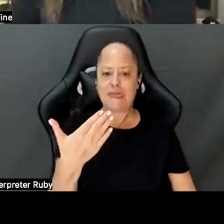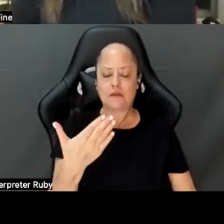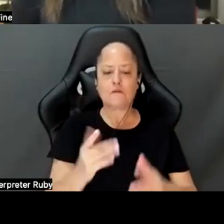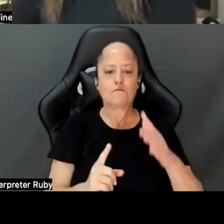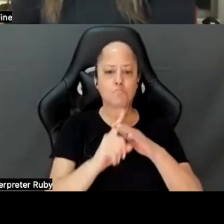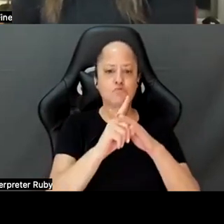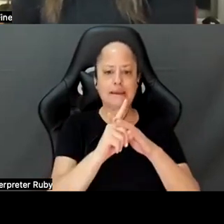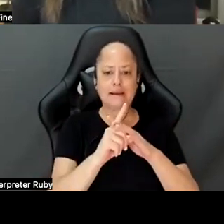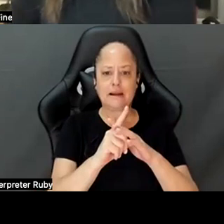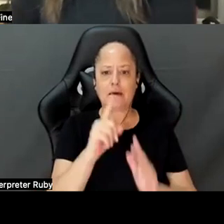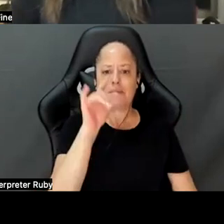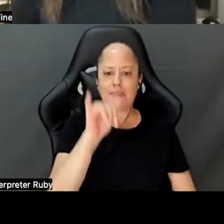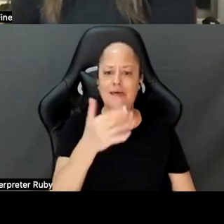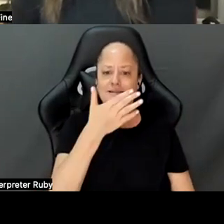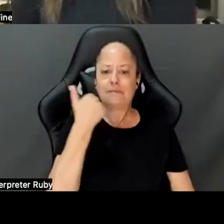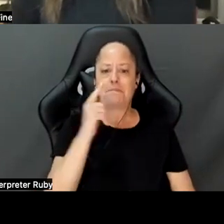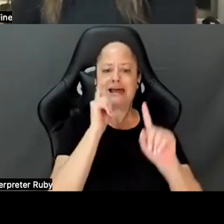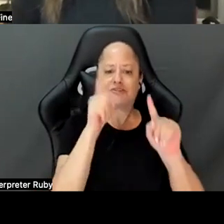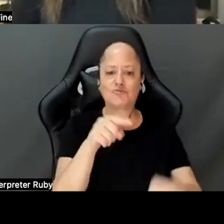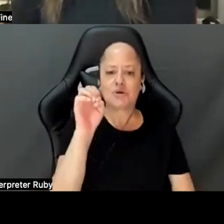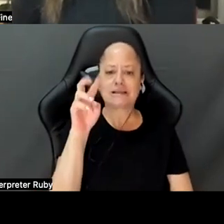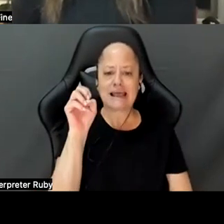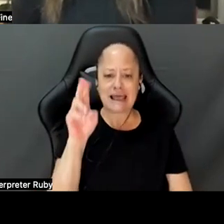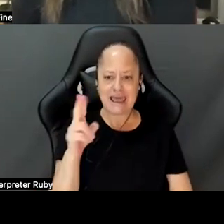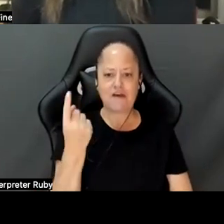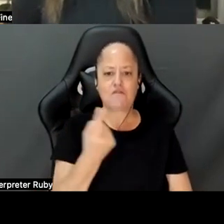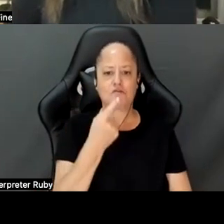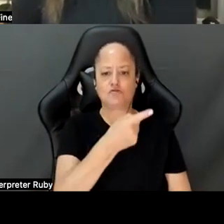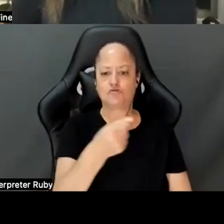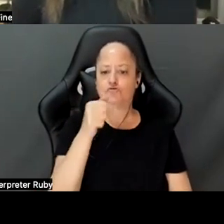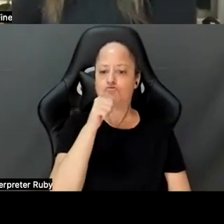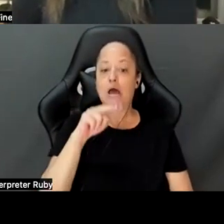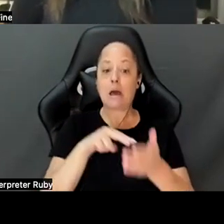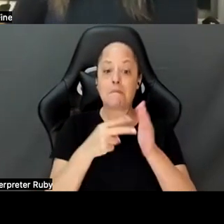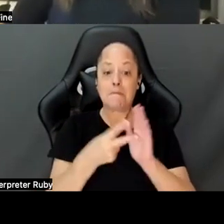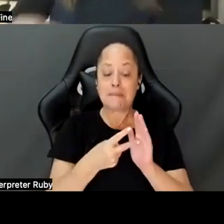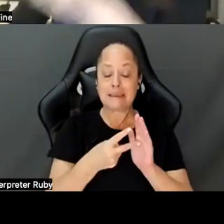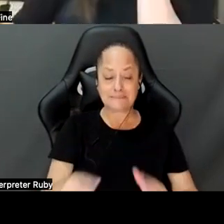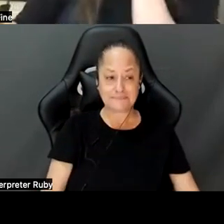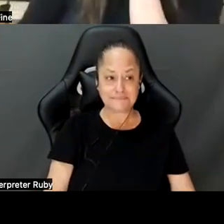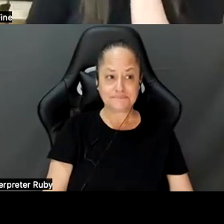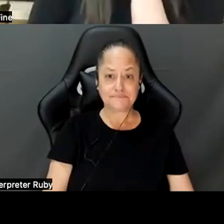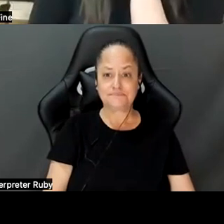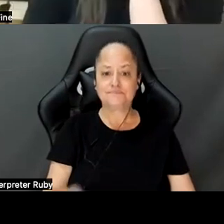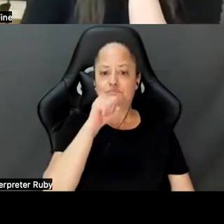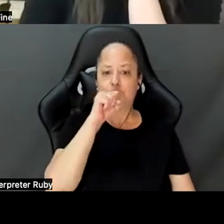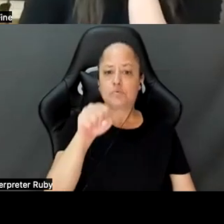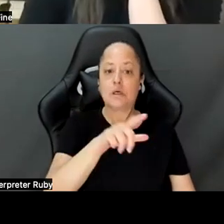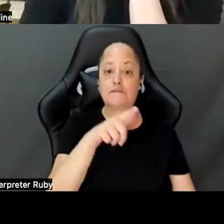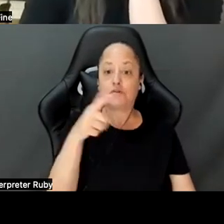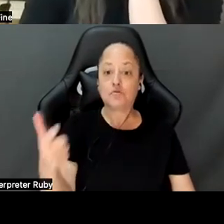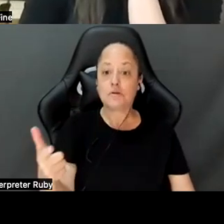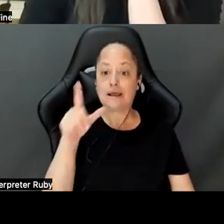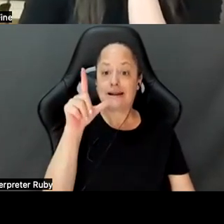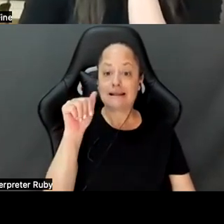up. That's the best response ever to something that you didn't mean to do. I would love to go to you next,